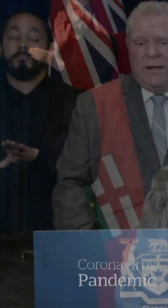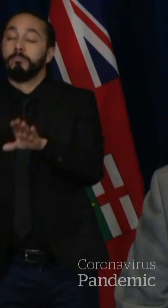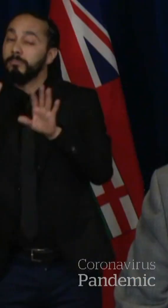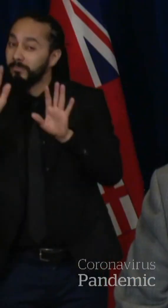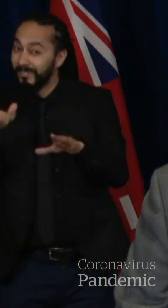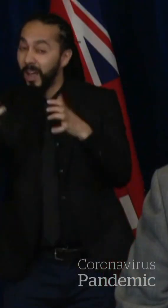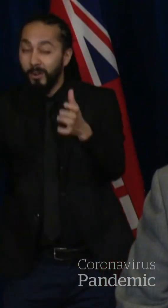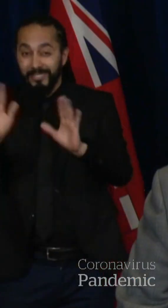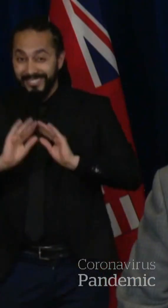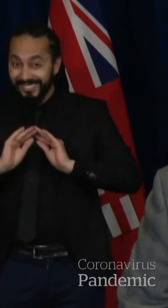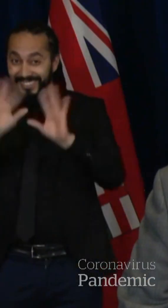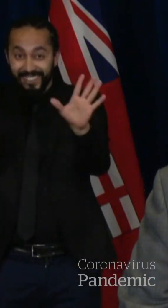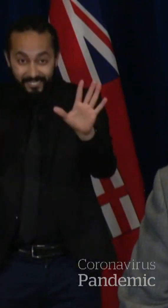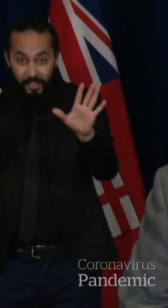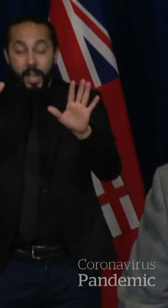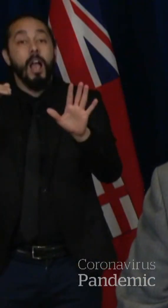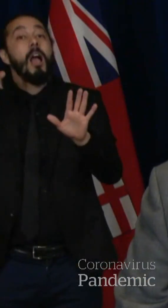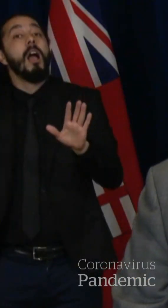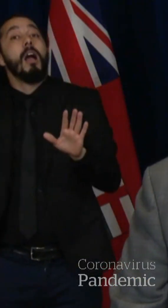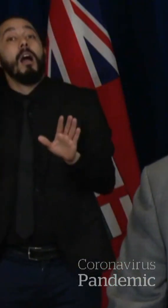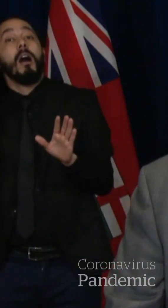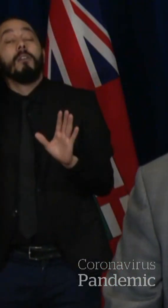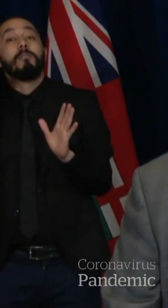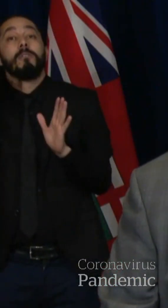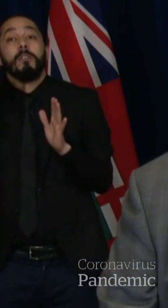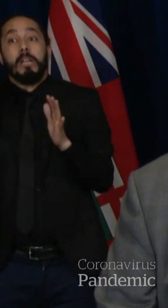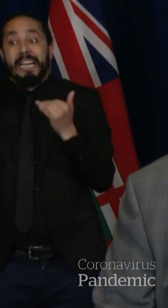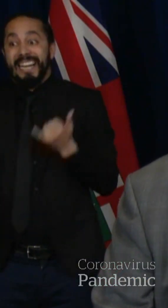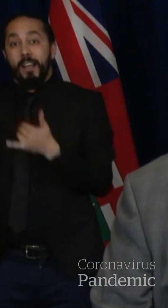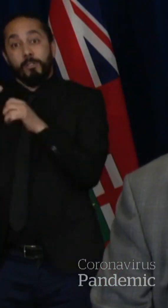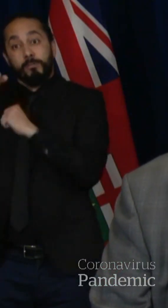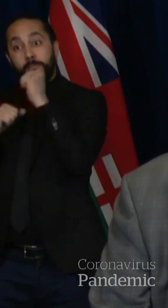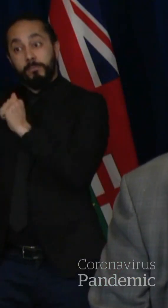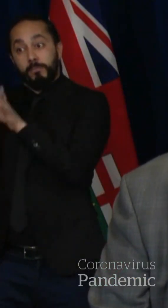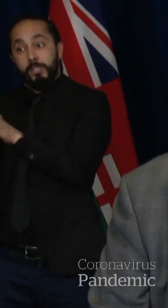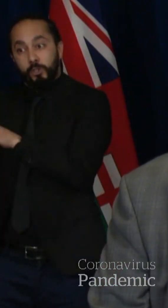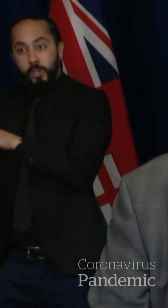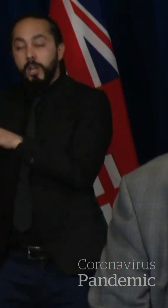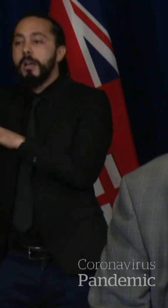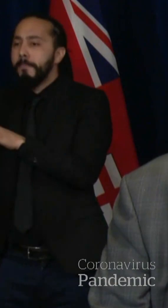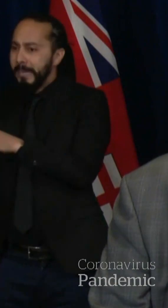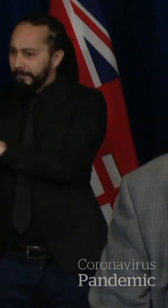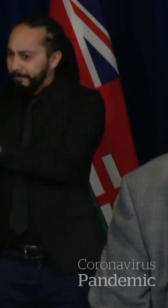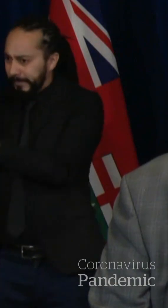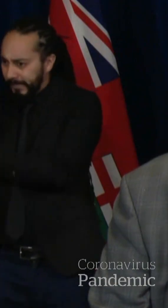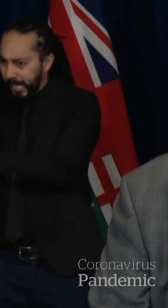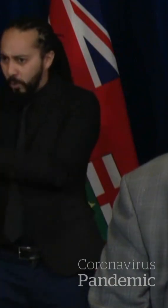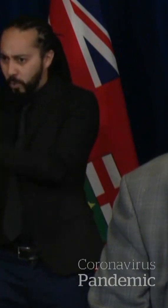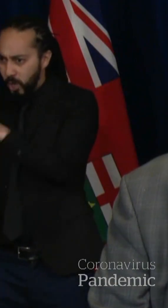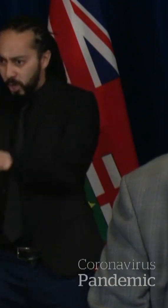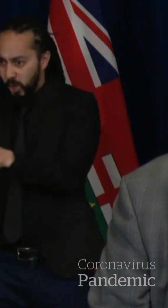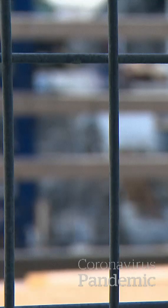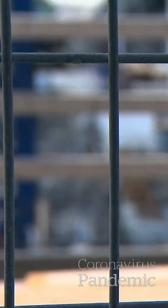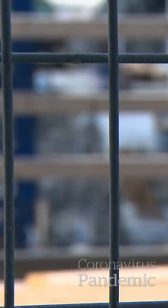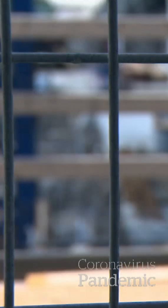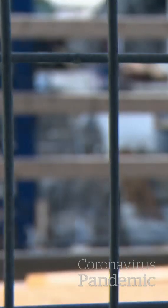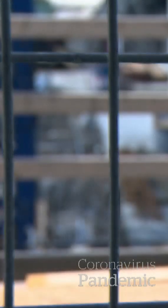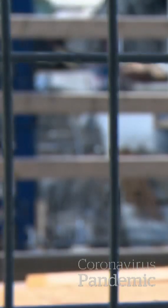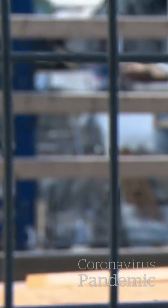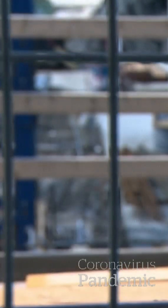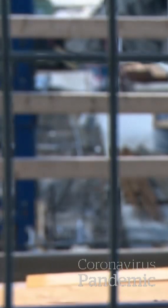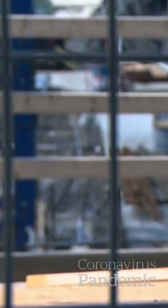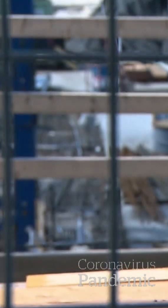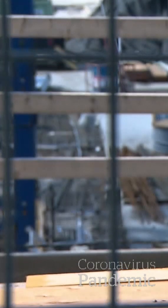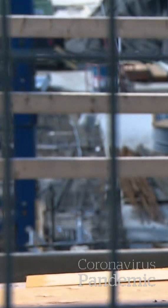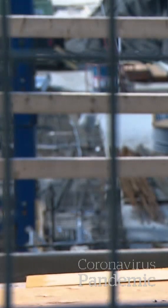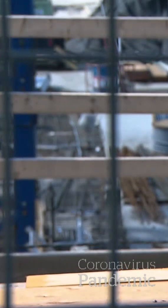site. If the industry does not take every step necessary to look after their workers, I will shut them down.